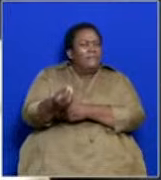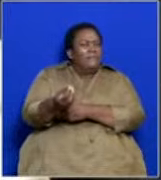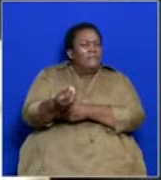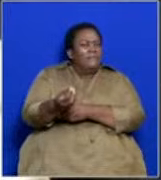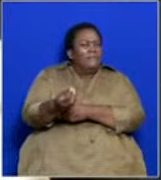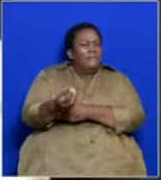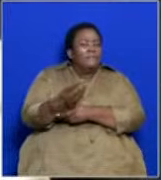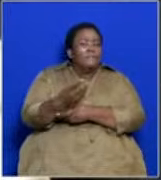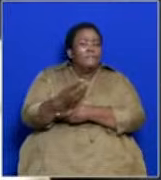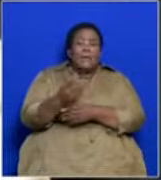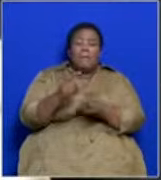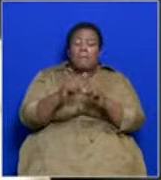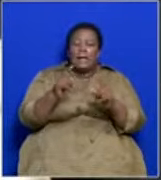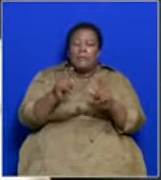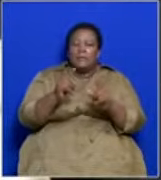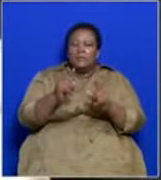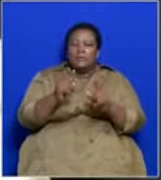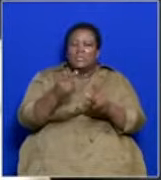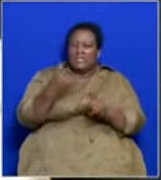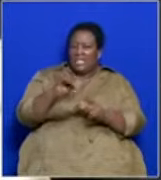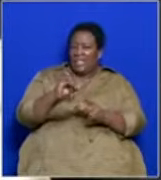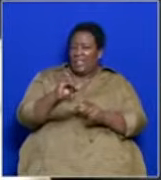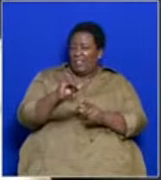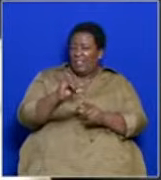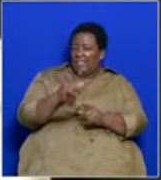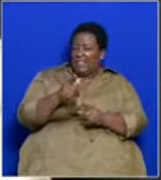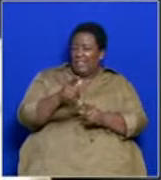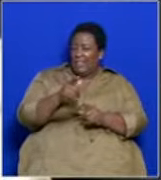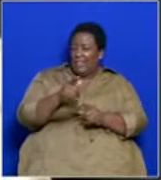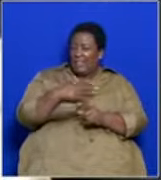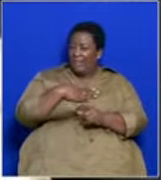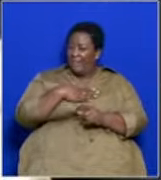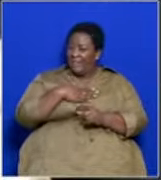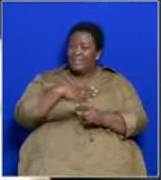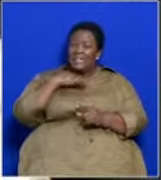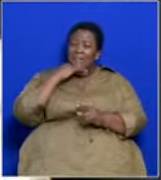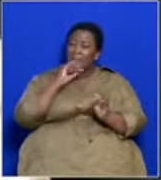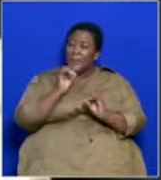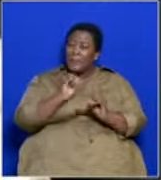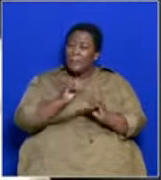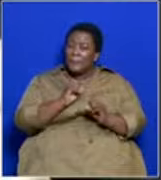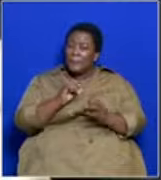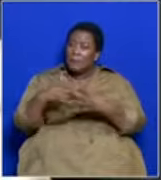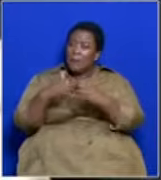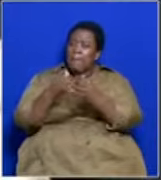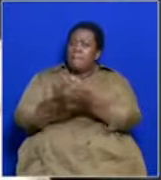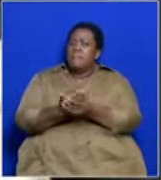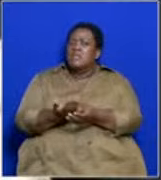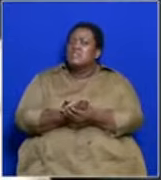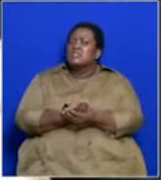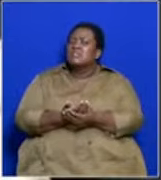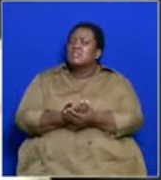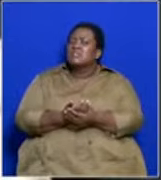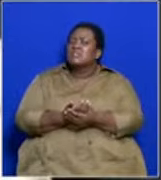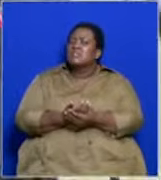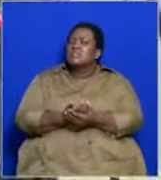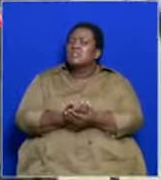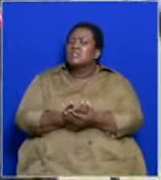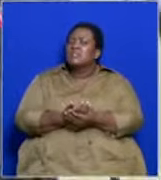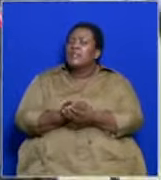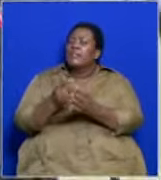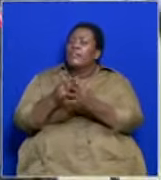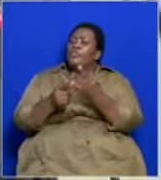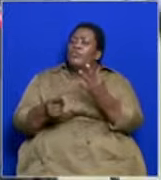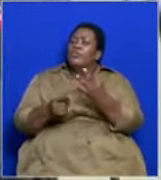sufficient, at least to create a case that the three accused should be called upon